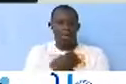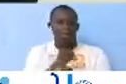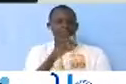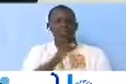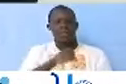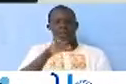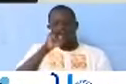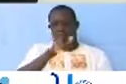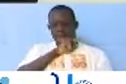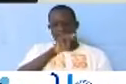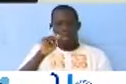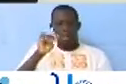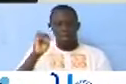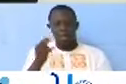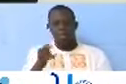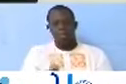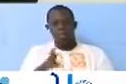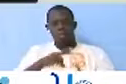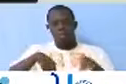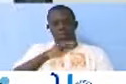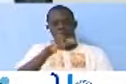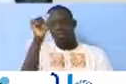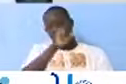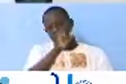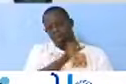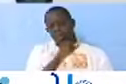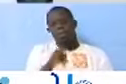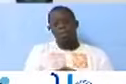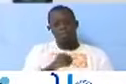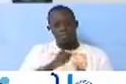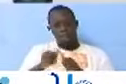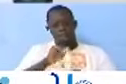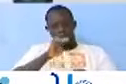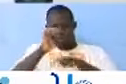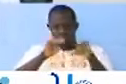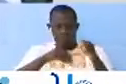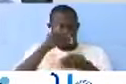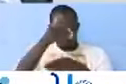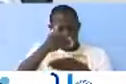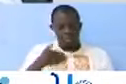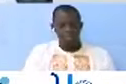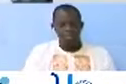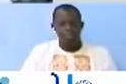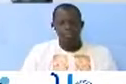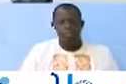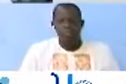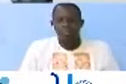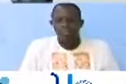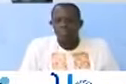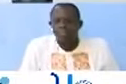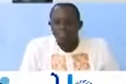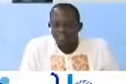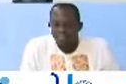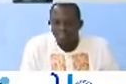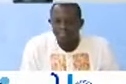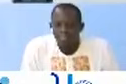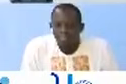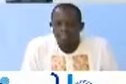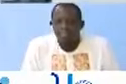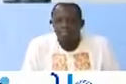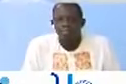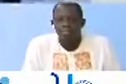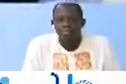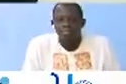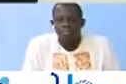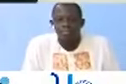back? Mr. Sanneh, fanka murung ko malaba. Let's try and move forward. Ah, okay. Kata ninyato sa todo. Let's go on. Yes, I